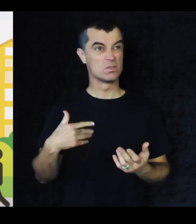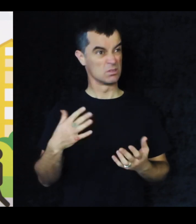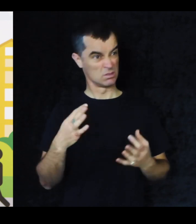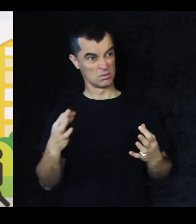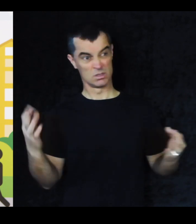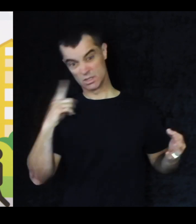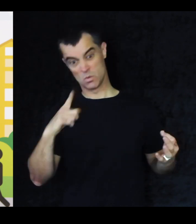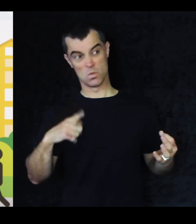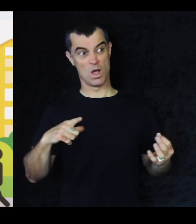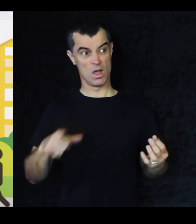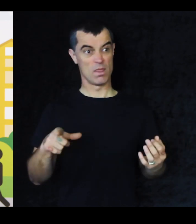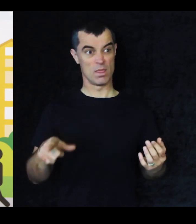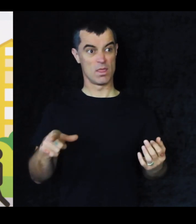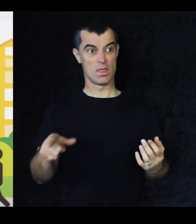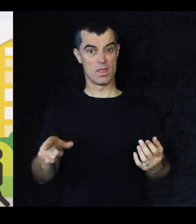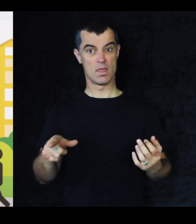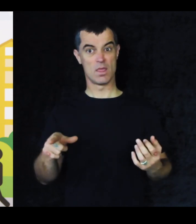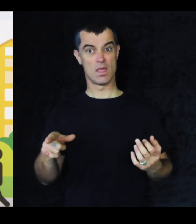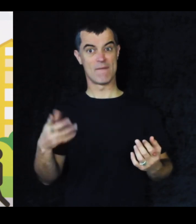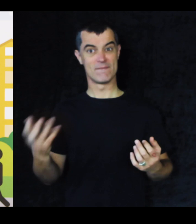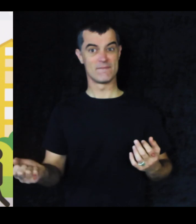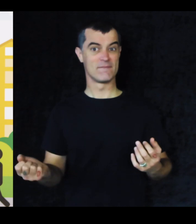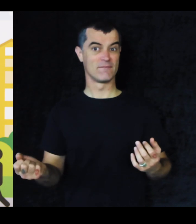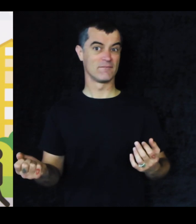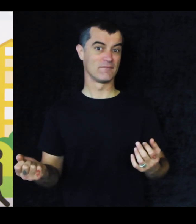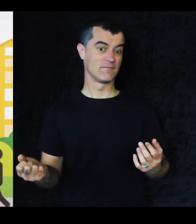to, I don't see why